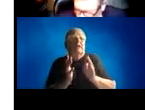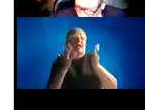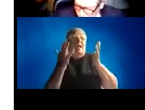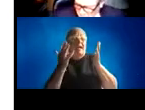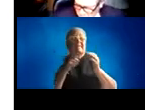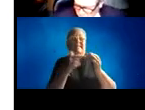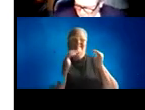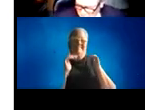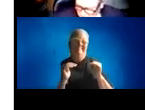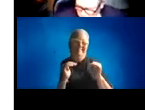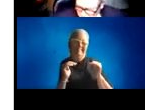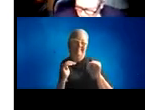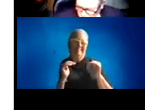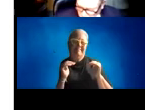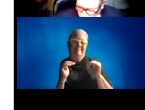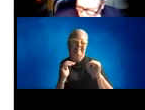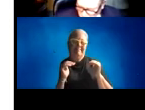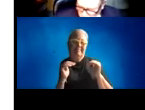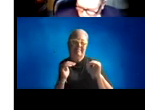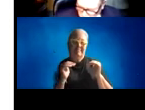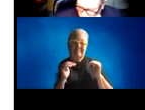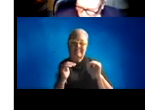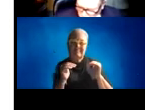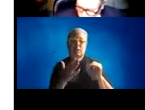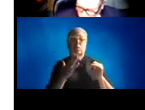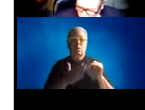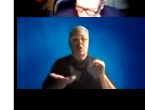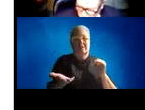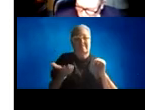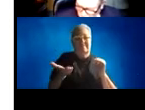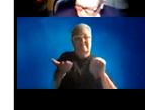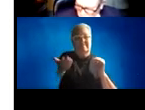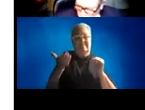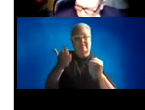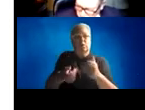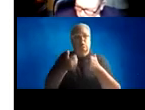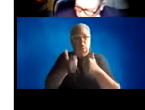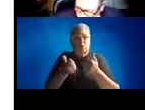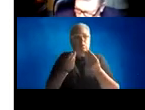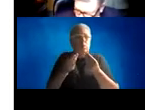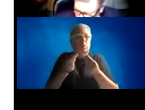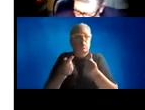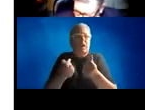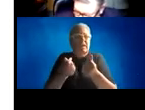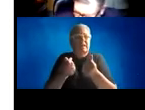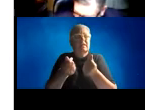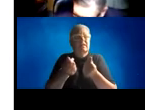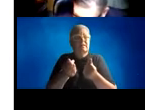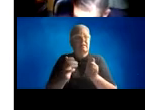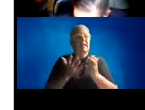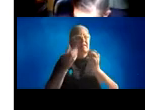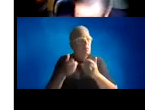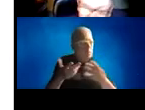and that a lot could be done to improve quality of life. And what country was that? Forgive me, I